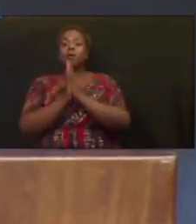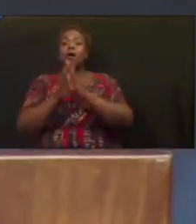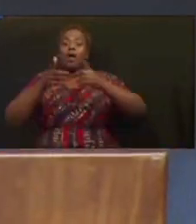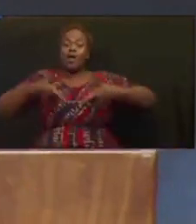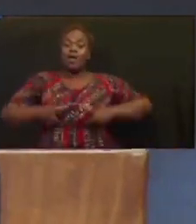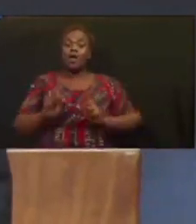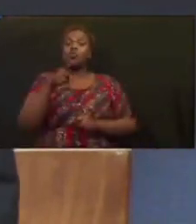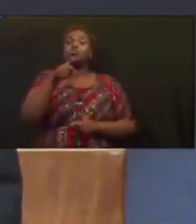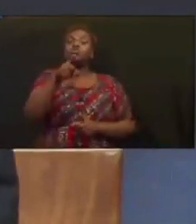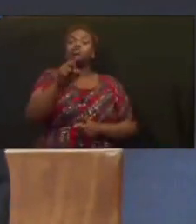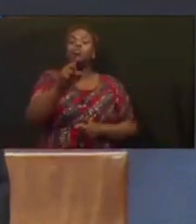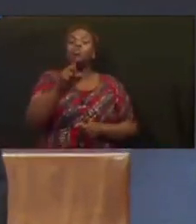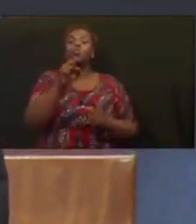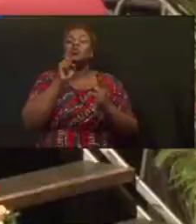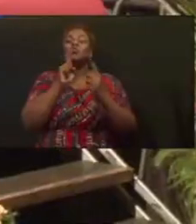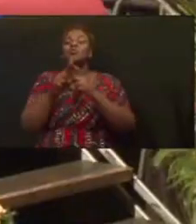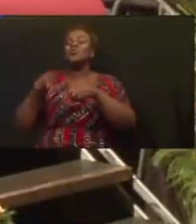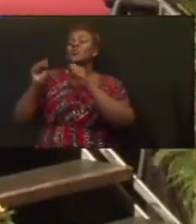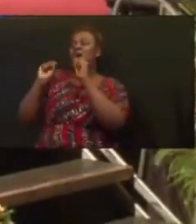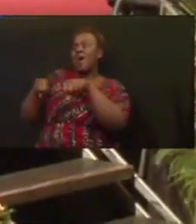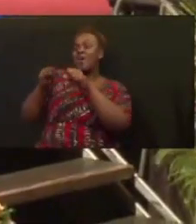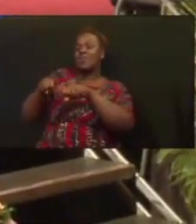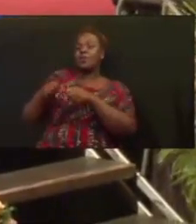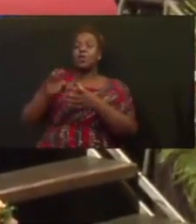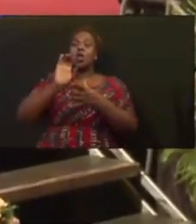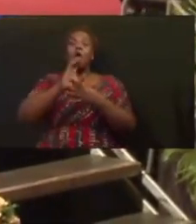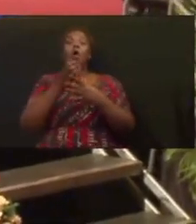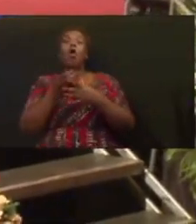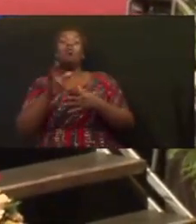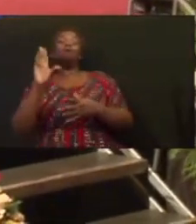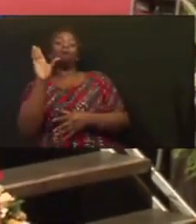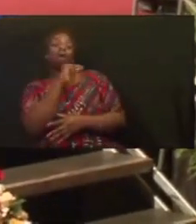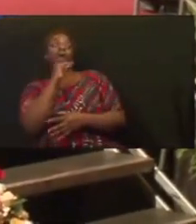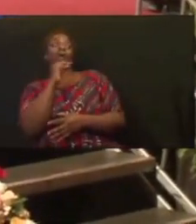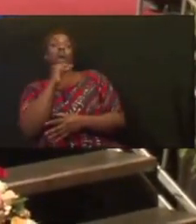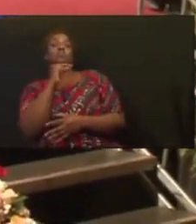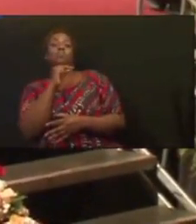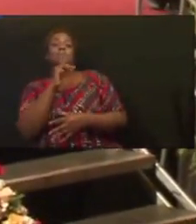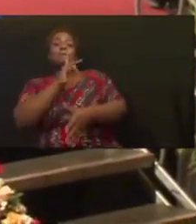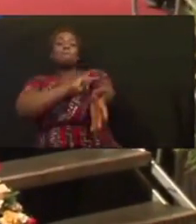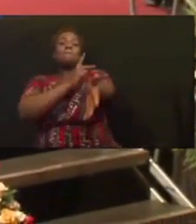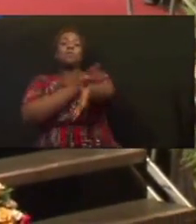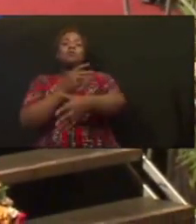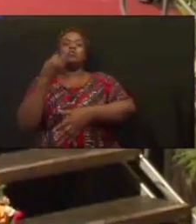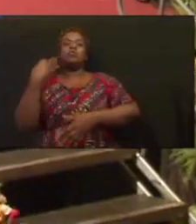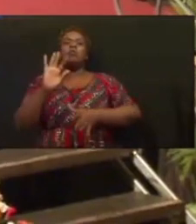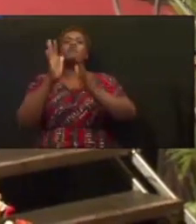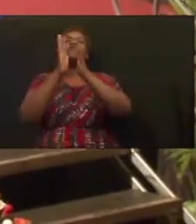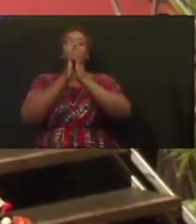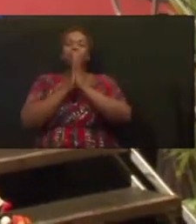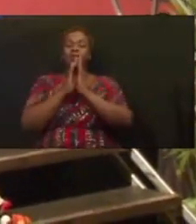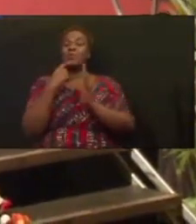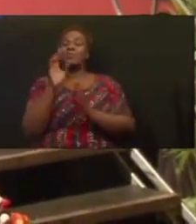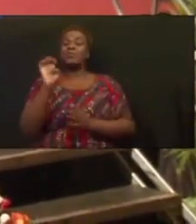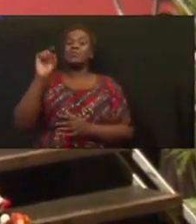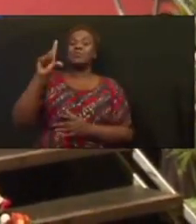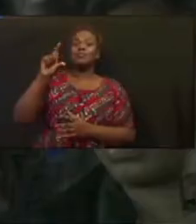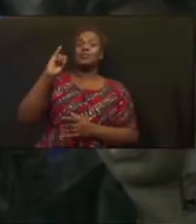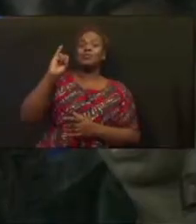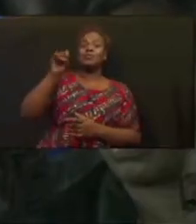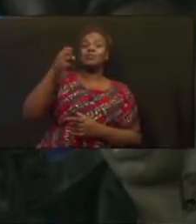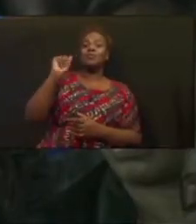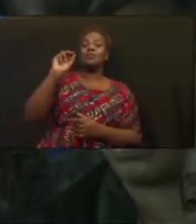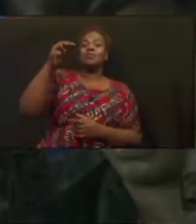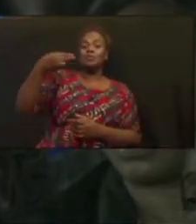disallow. You are not that powerless, Kenya. If you know the power of prayer, it says Elijah was a man of like